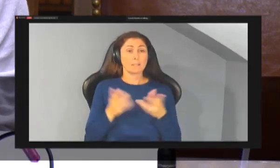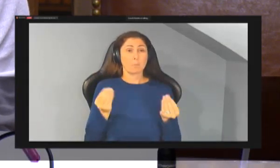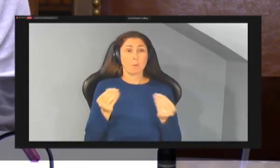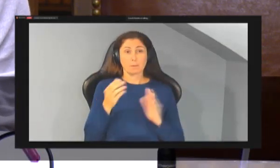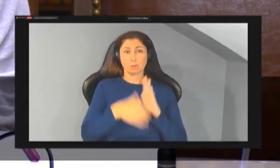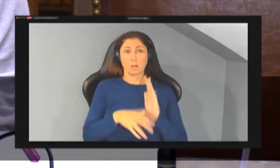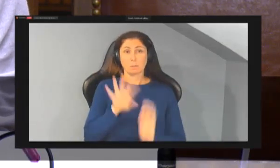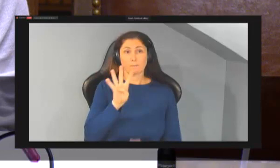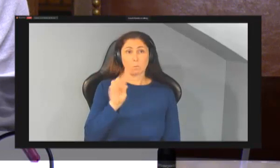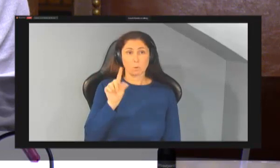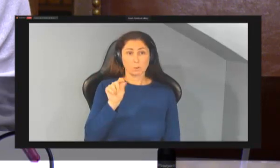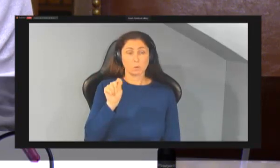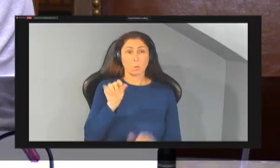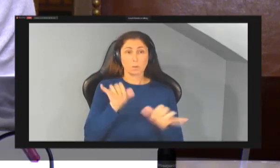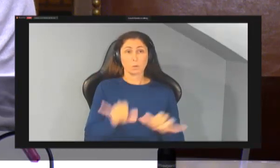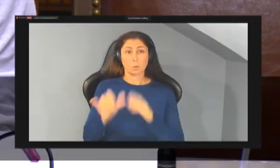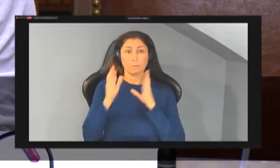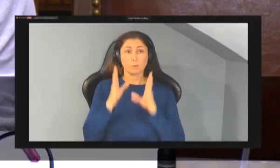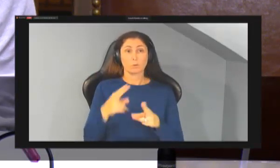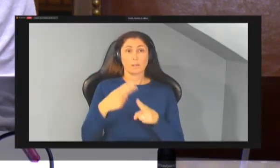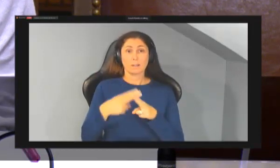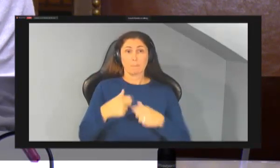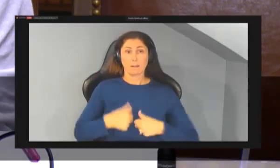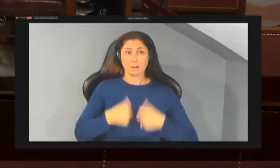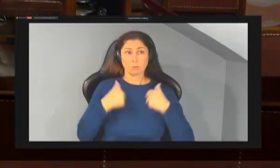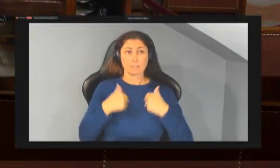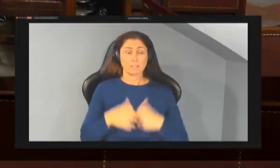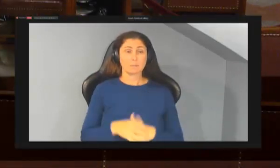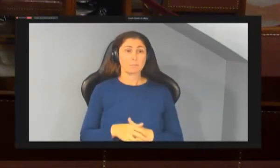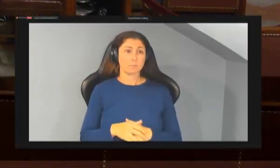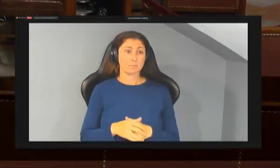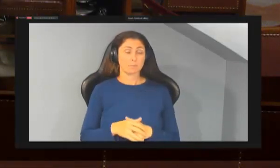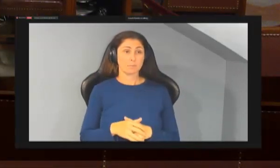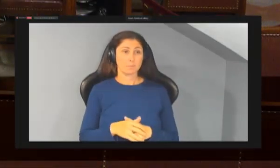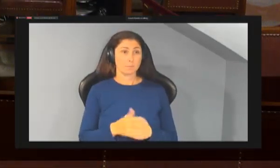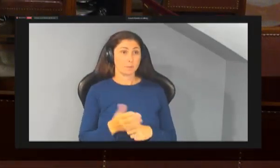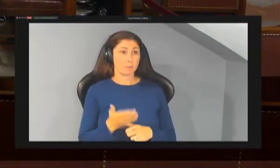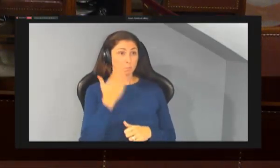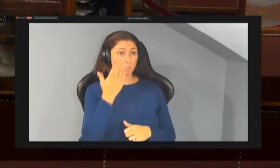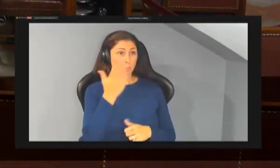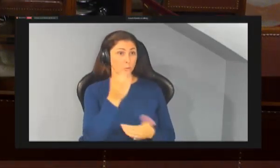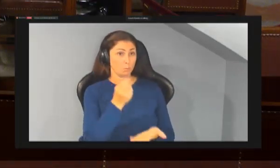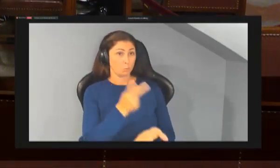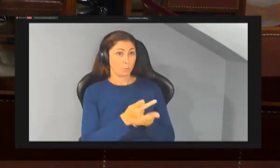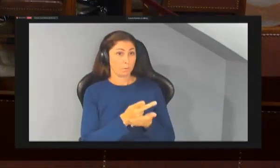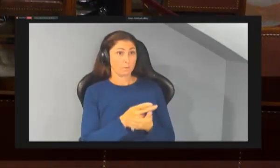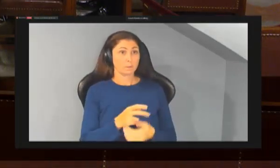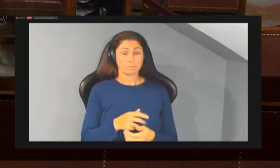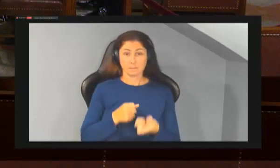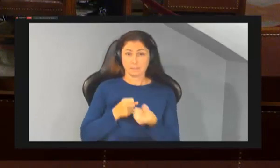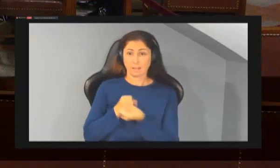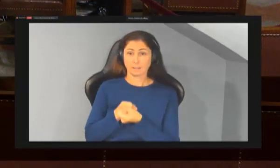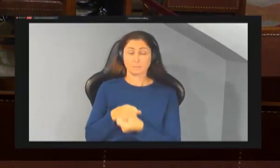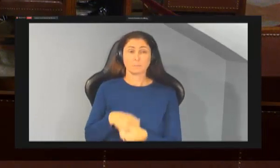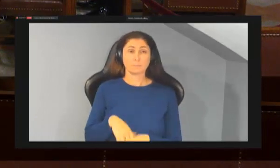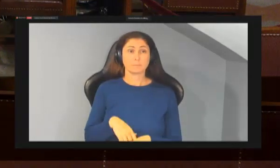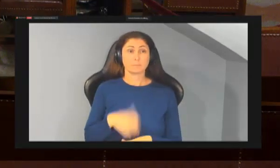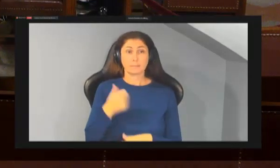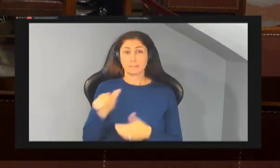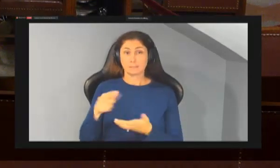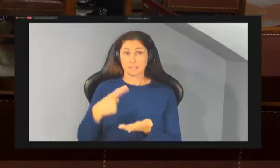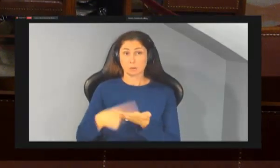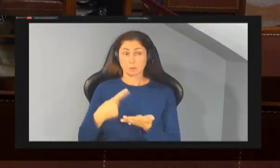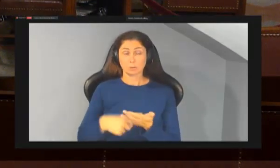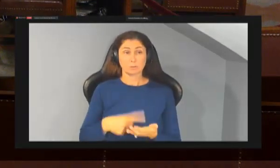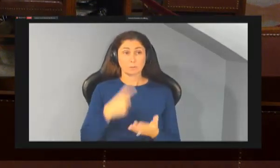420, Uniform Street Naming and Addressing. Motion to approve. Second. Any discussion? Seeing